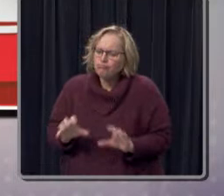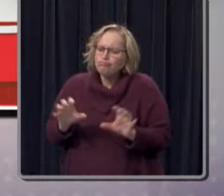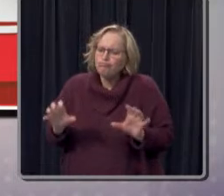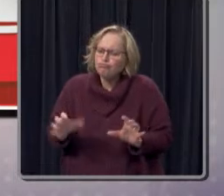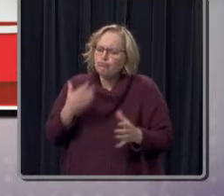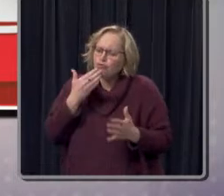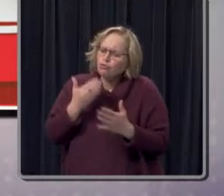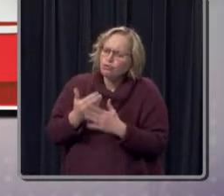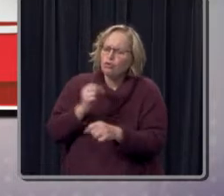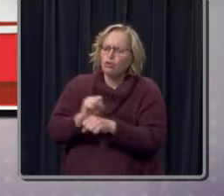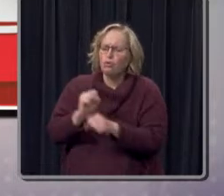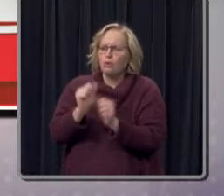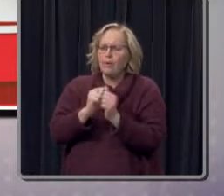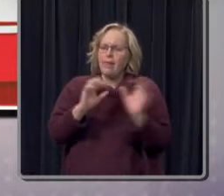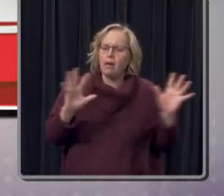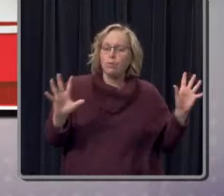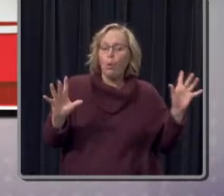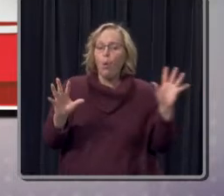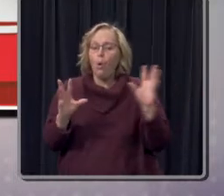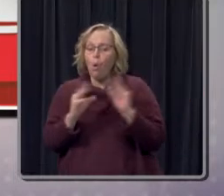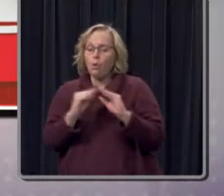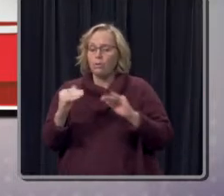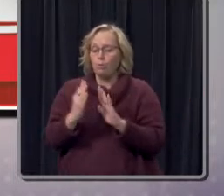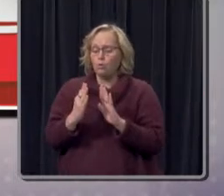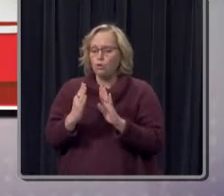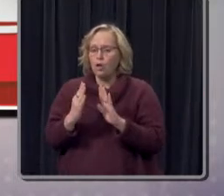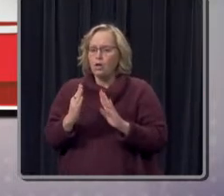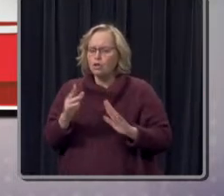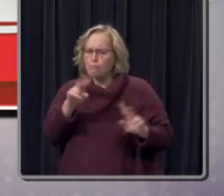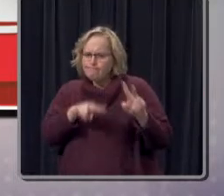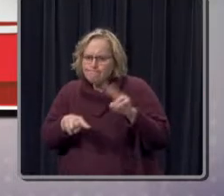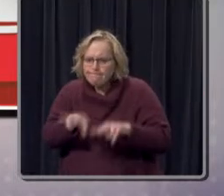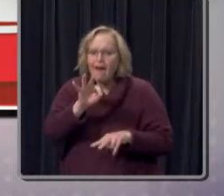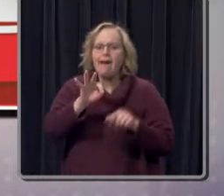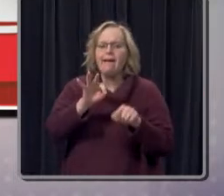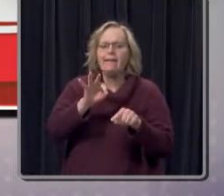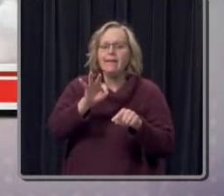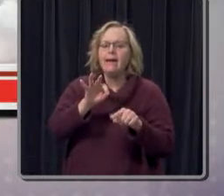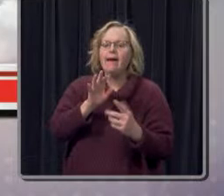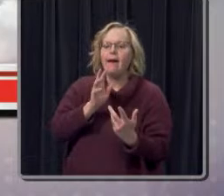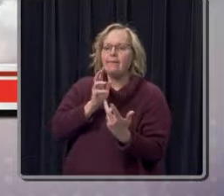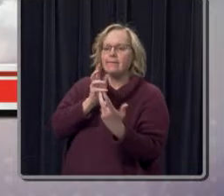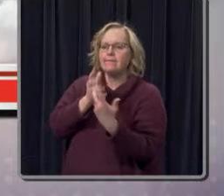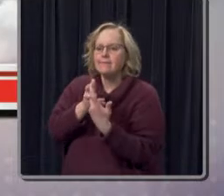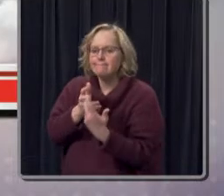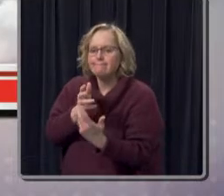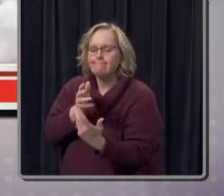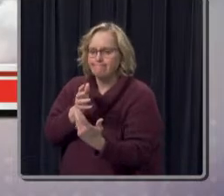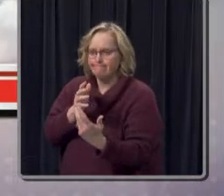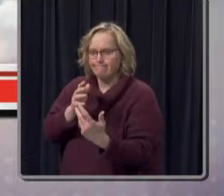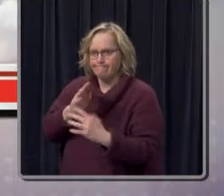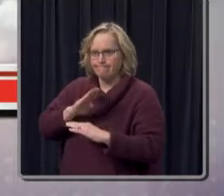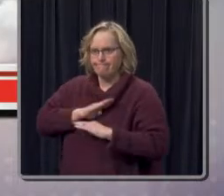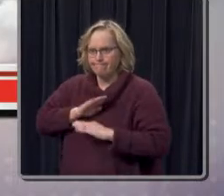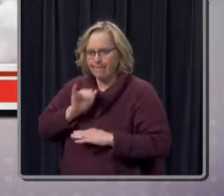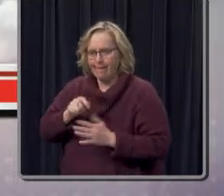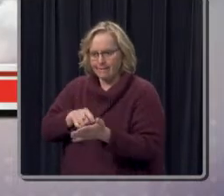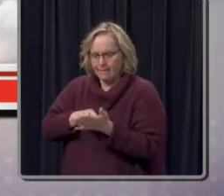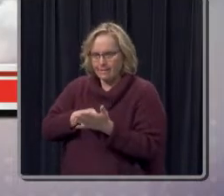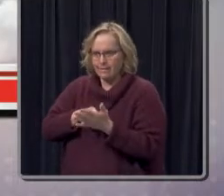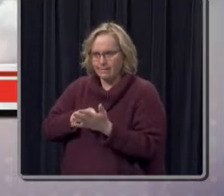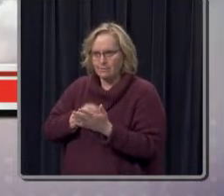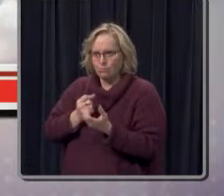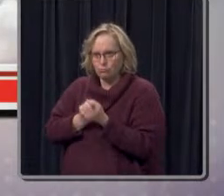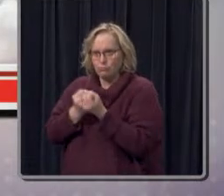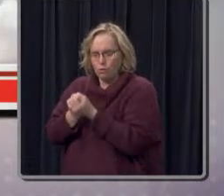approach to finding the need and meeting the need as quickly as we can to support all of our kids. If you're interested in a little more detail,